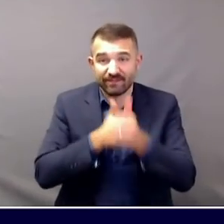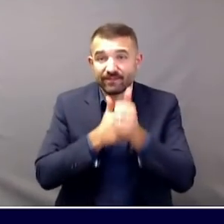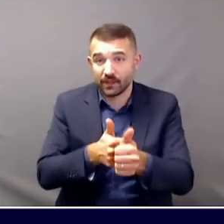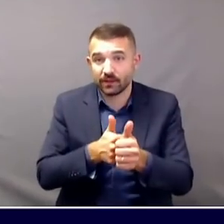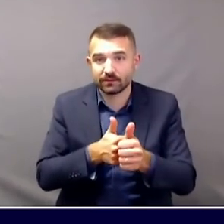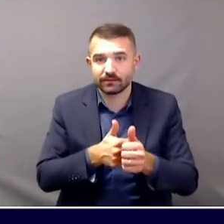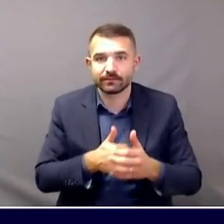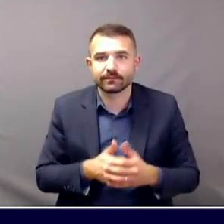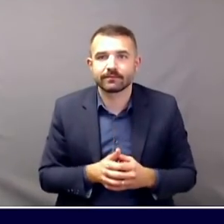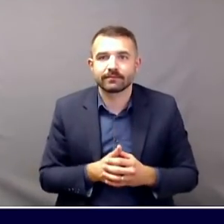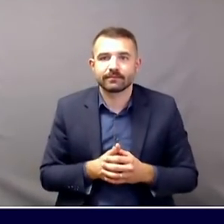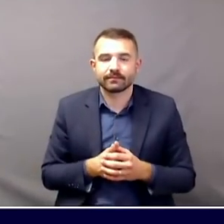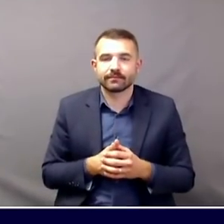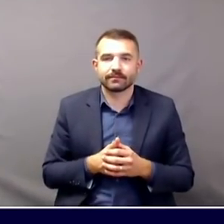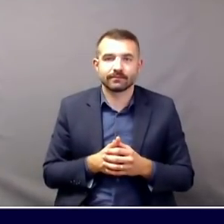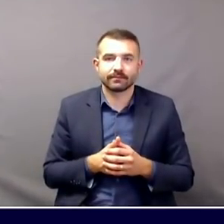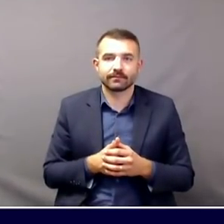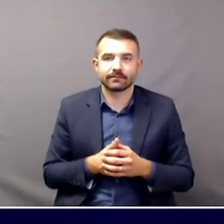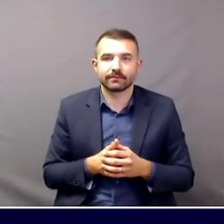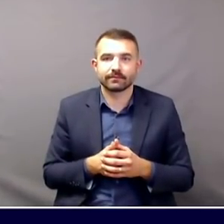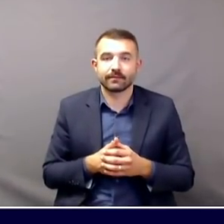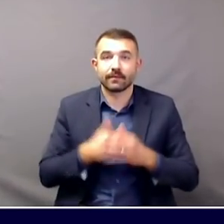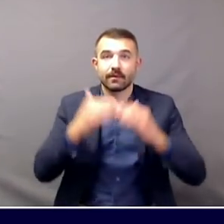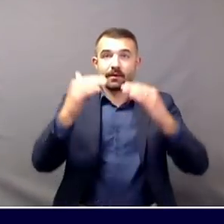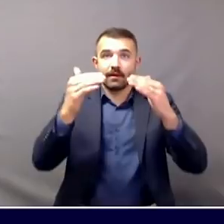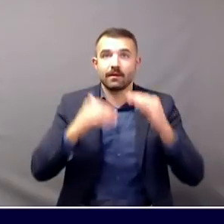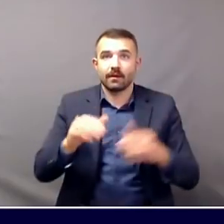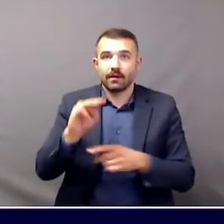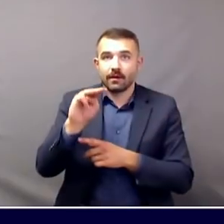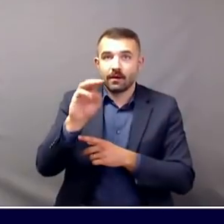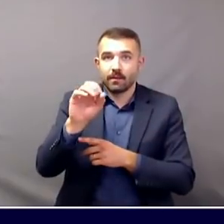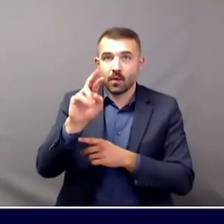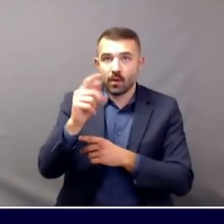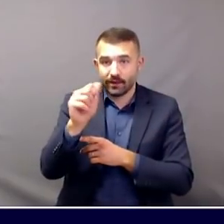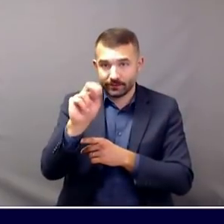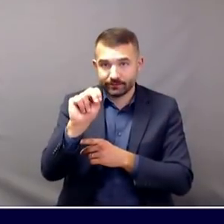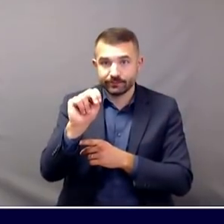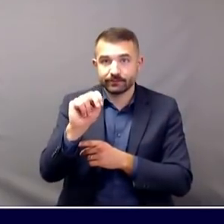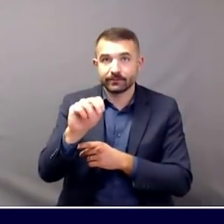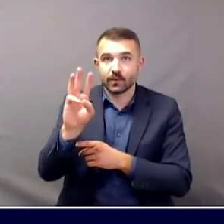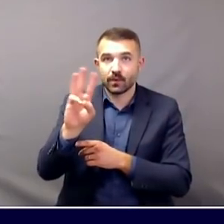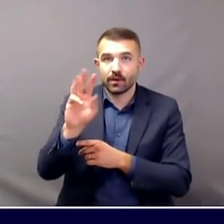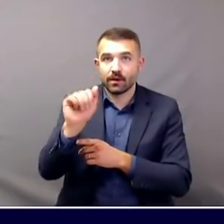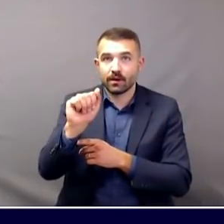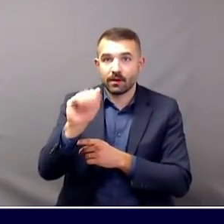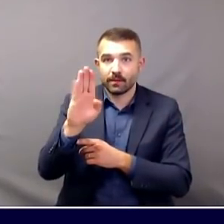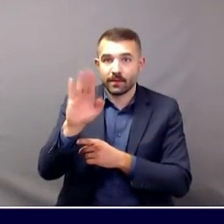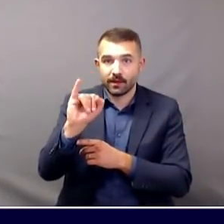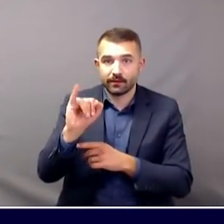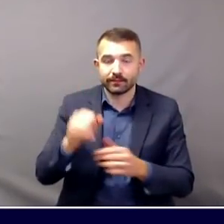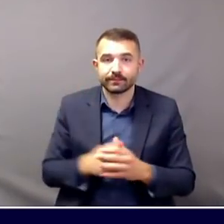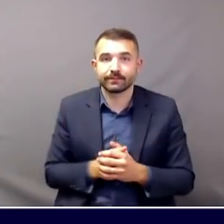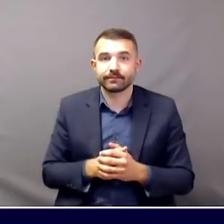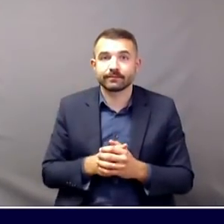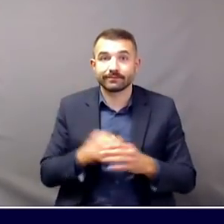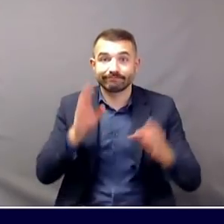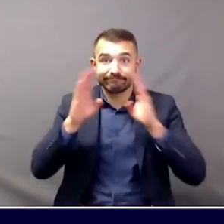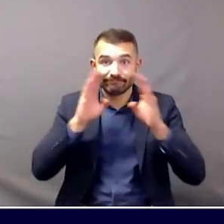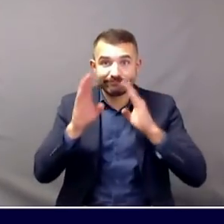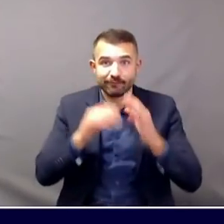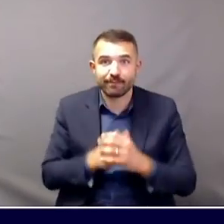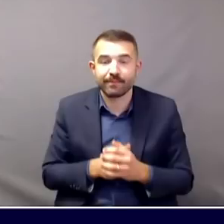I'm going to turn over to Morgan at WABI. Hi, Dr. Shah, Commissioner Lambrew. Today I'm asking